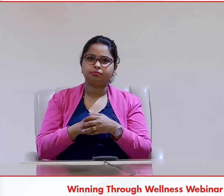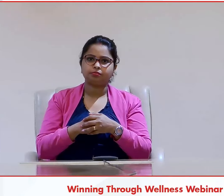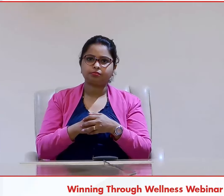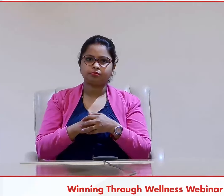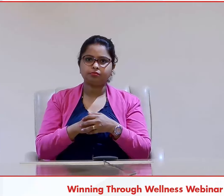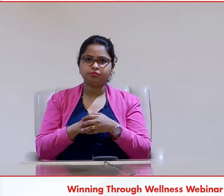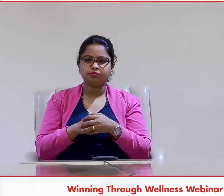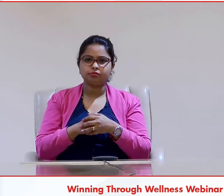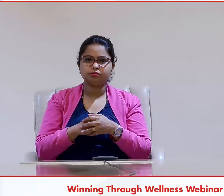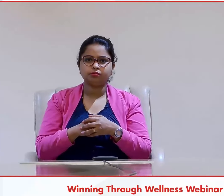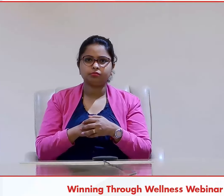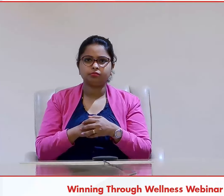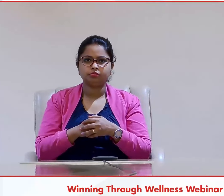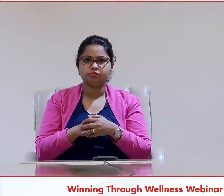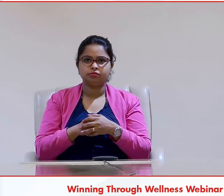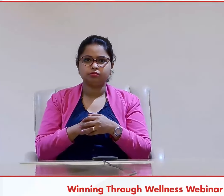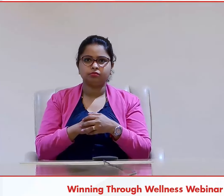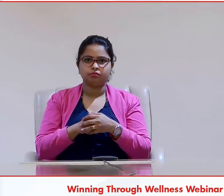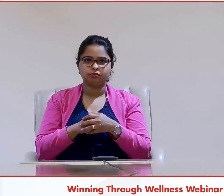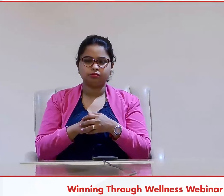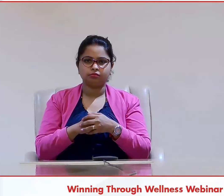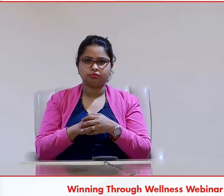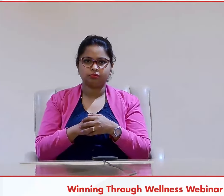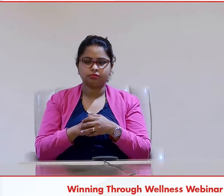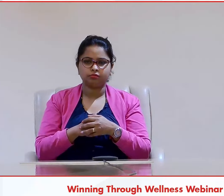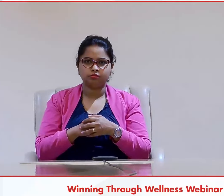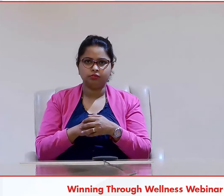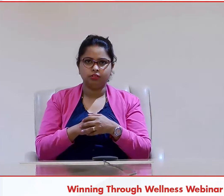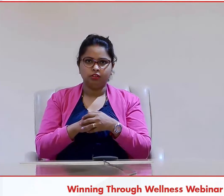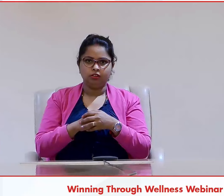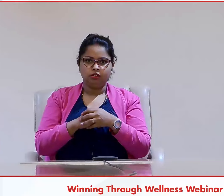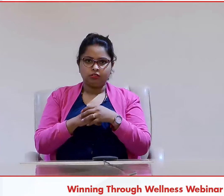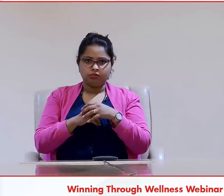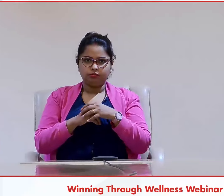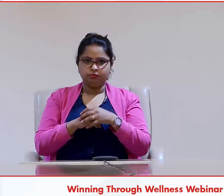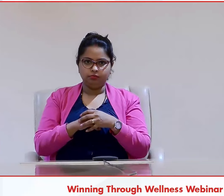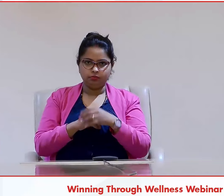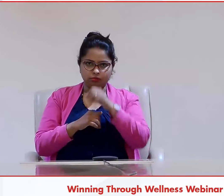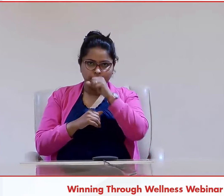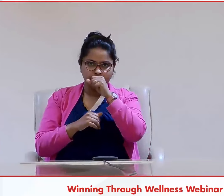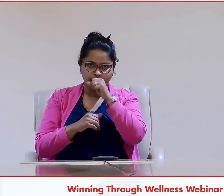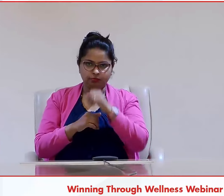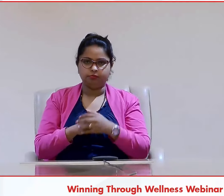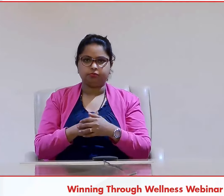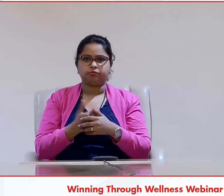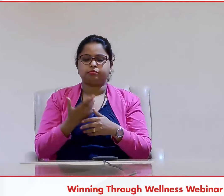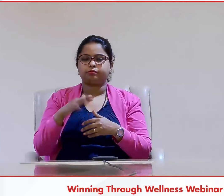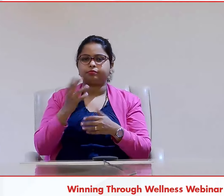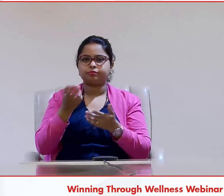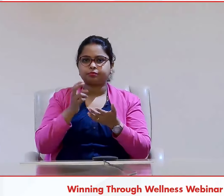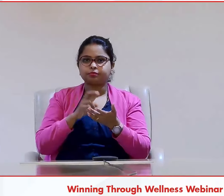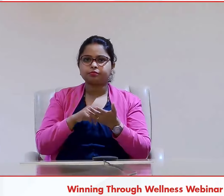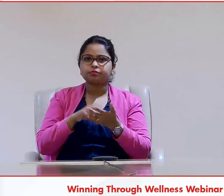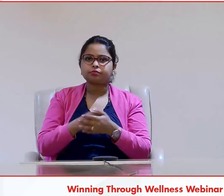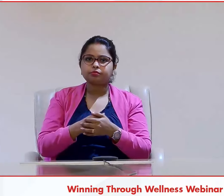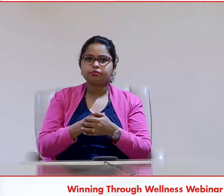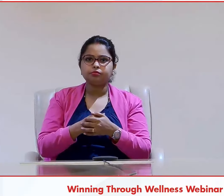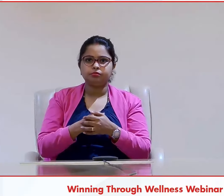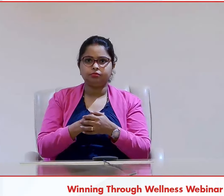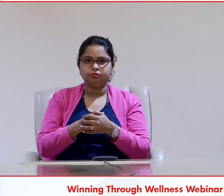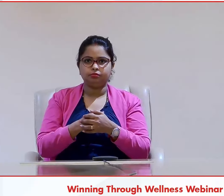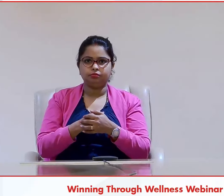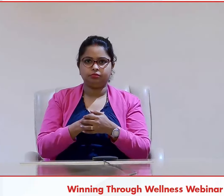Yeah, that's perfectly all right. I hope you were able to listen to part of the session. If not, yes, I was there. I attended